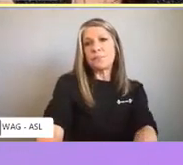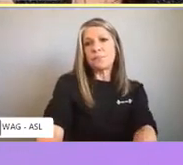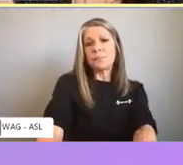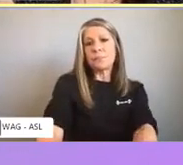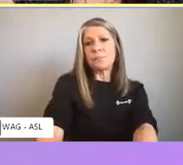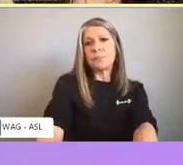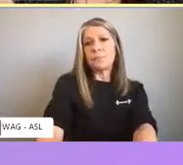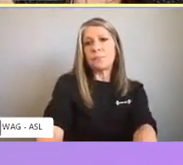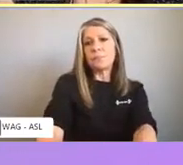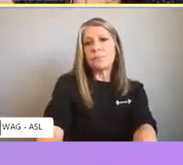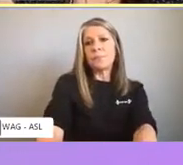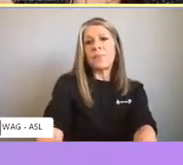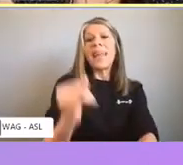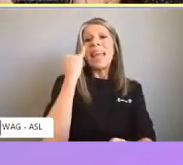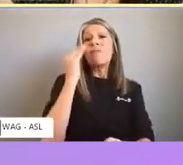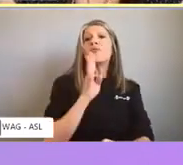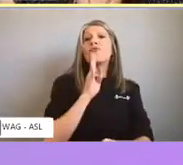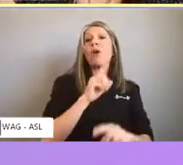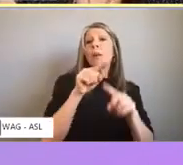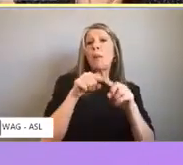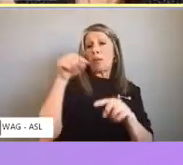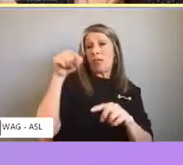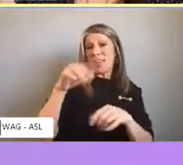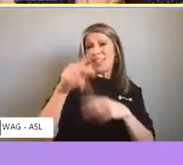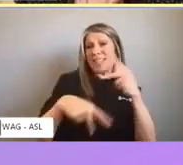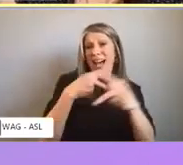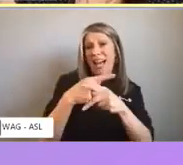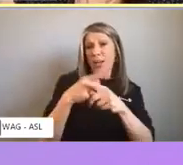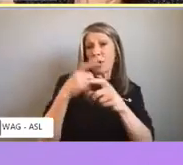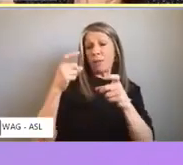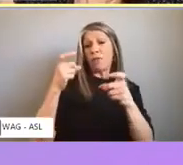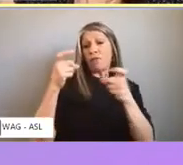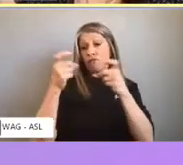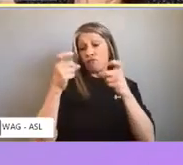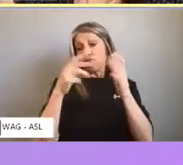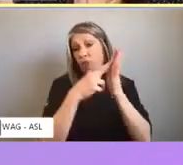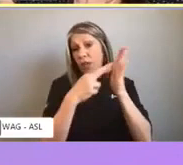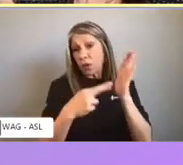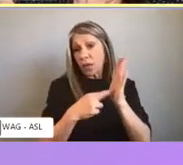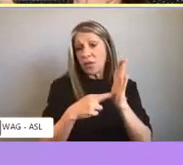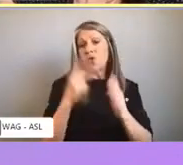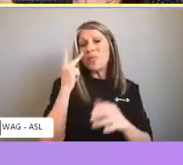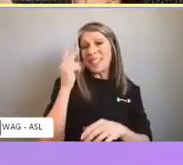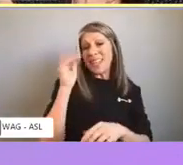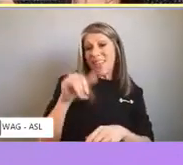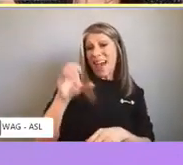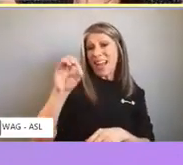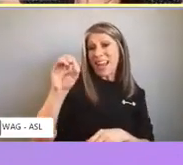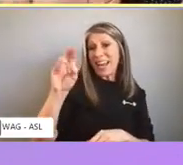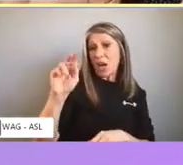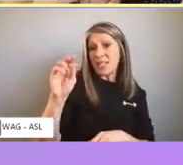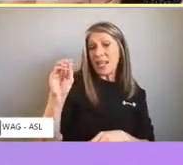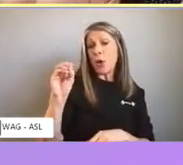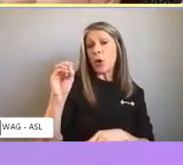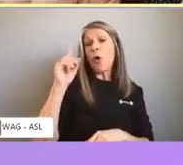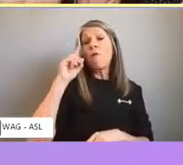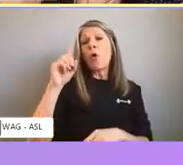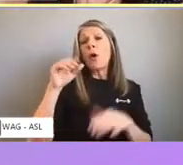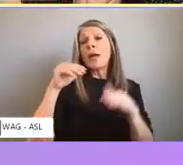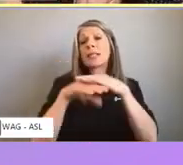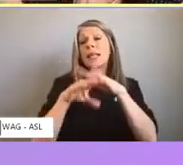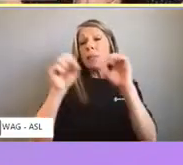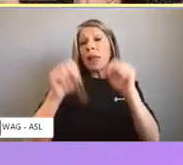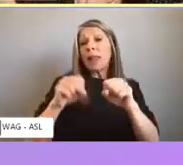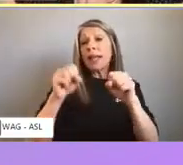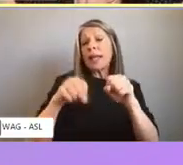So if we're talking prescriptive regulations, we see this type of regulation in Ontario with the Accessibility for Ontarians with